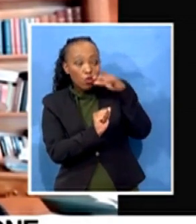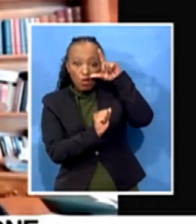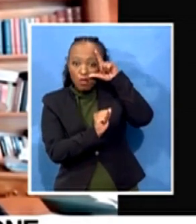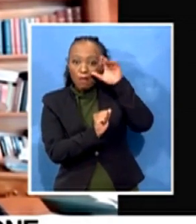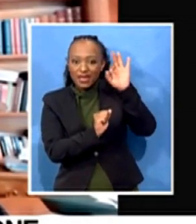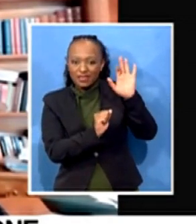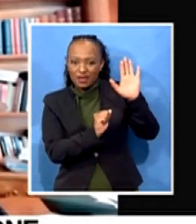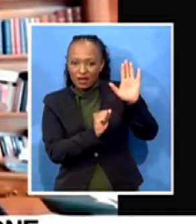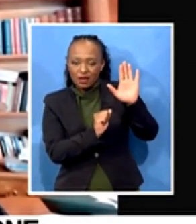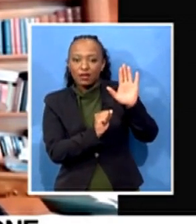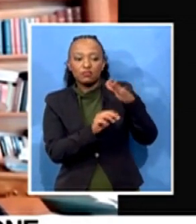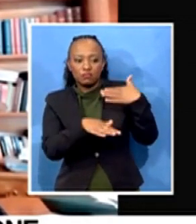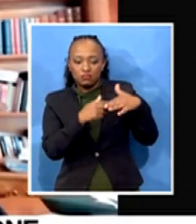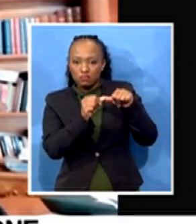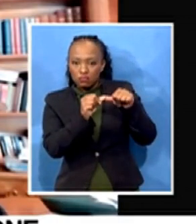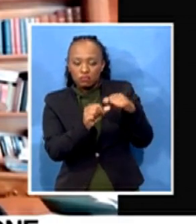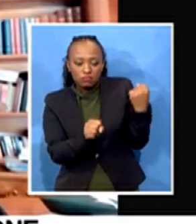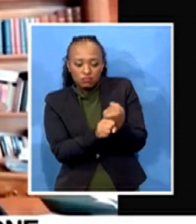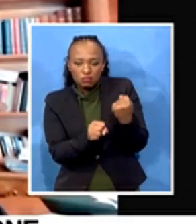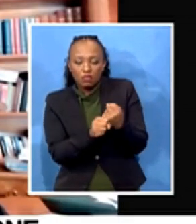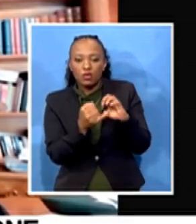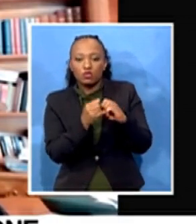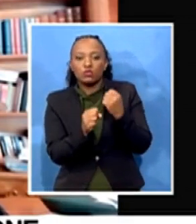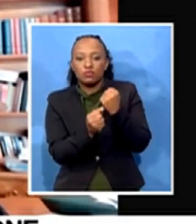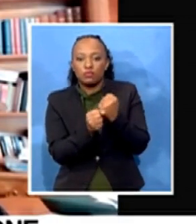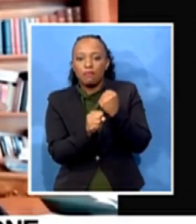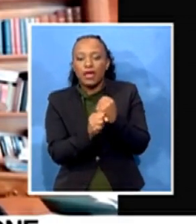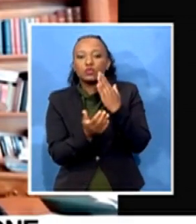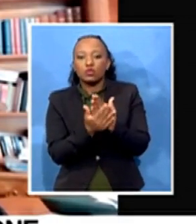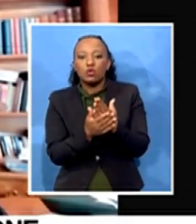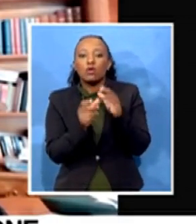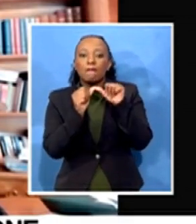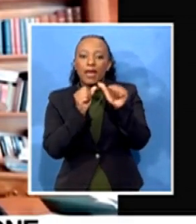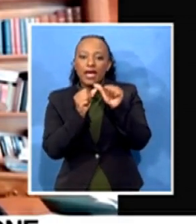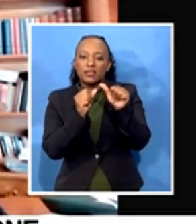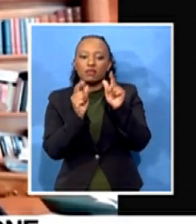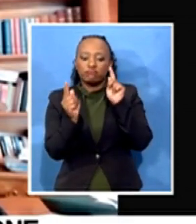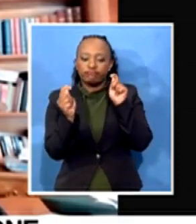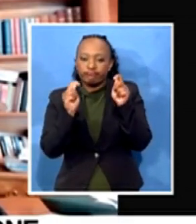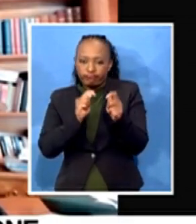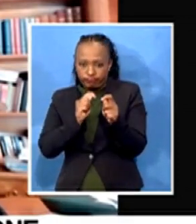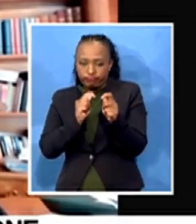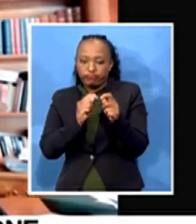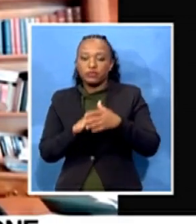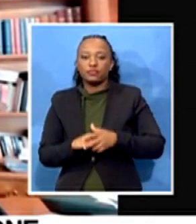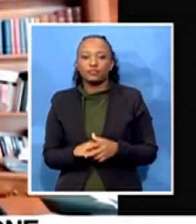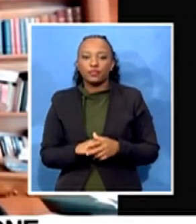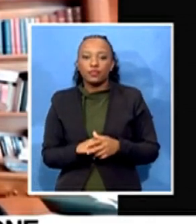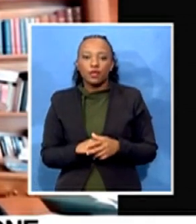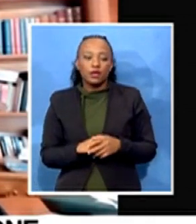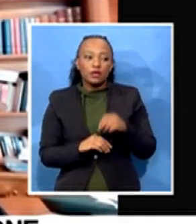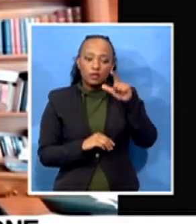the taxi industry is better positioned. The interest that Minister Mbalula has shown